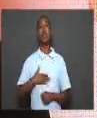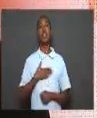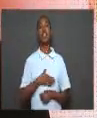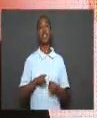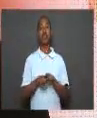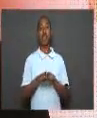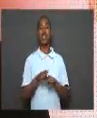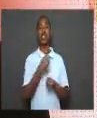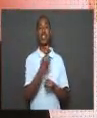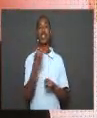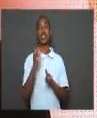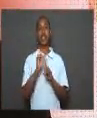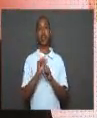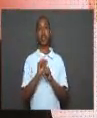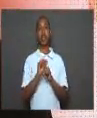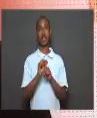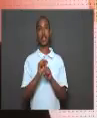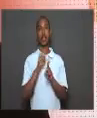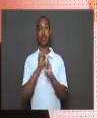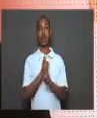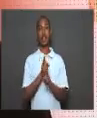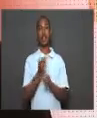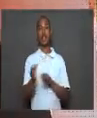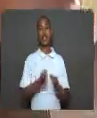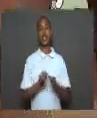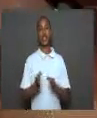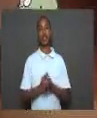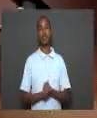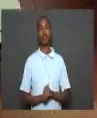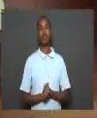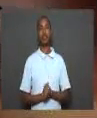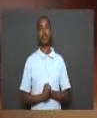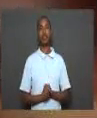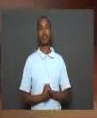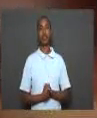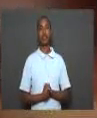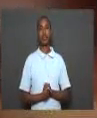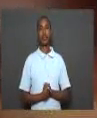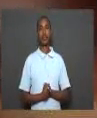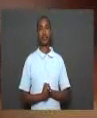match each term to its correct definition.